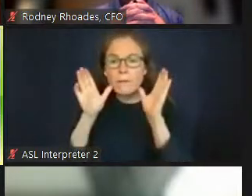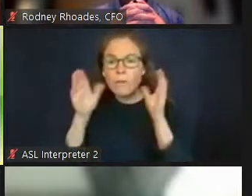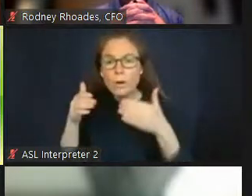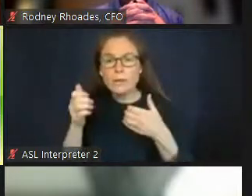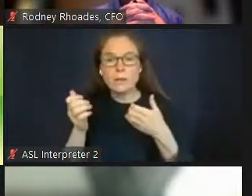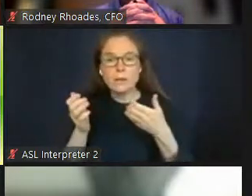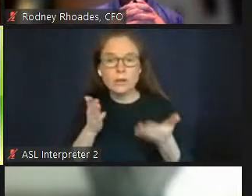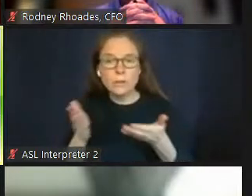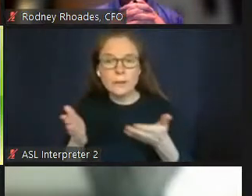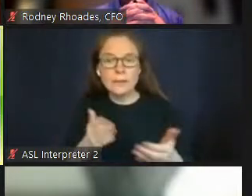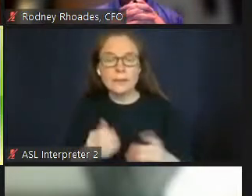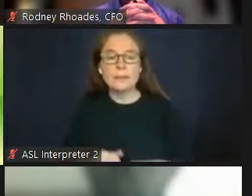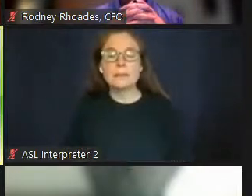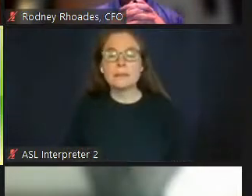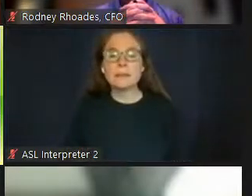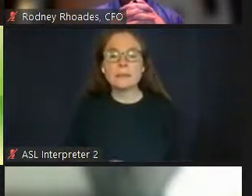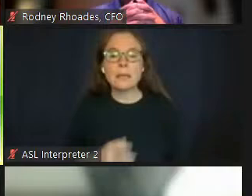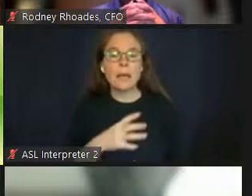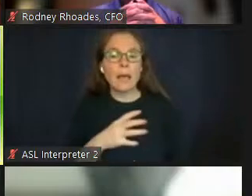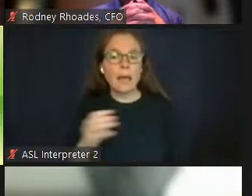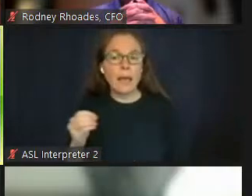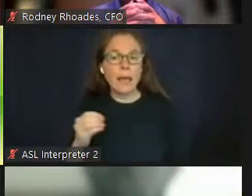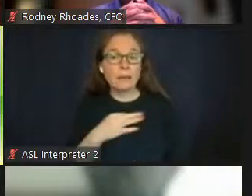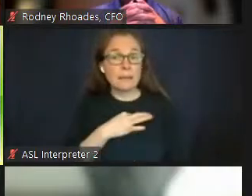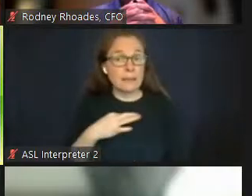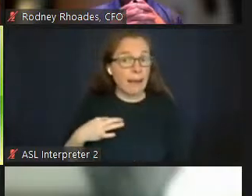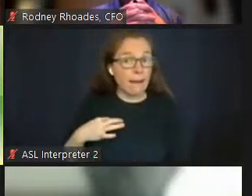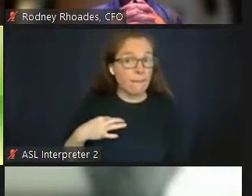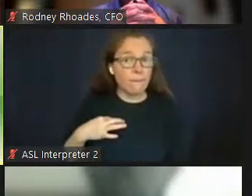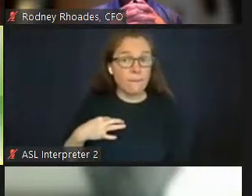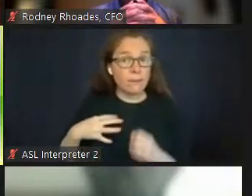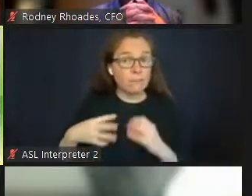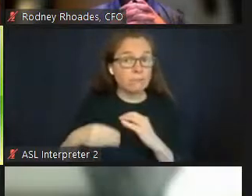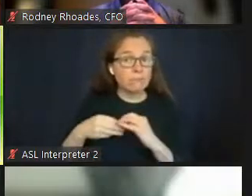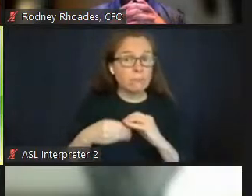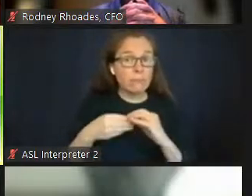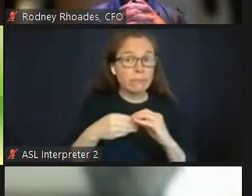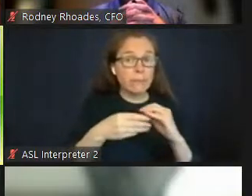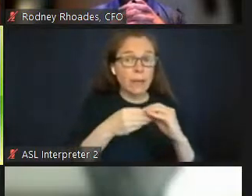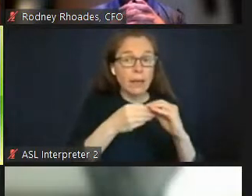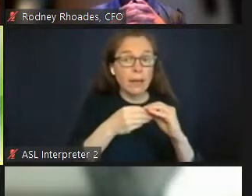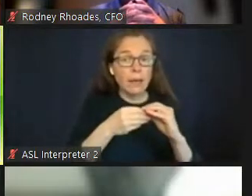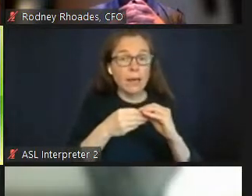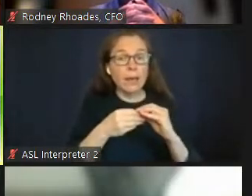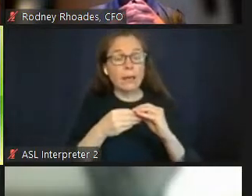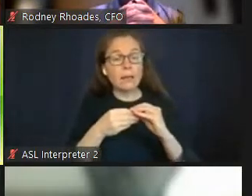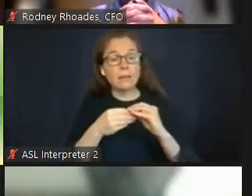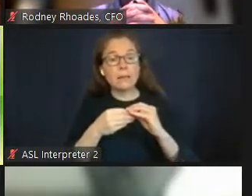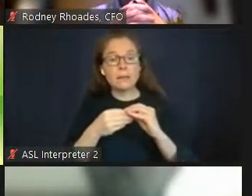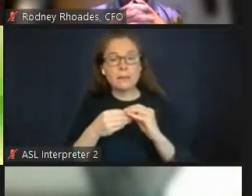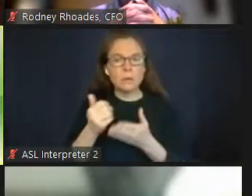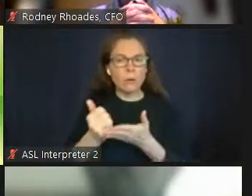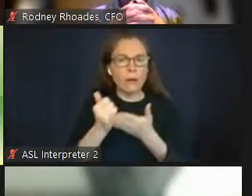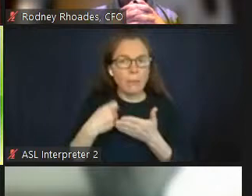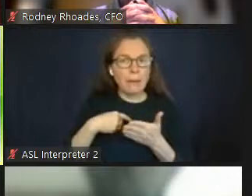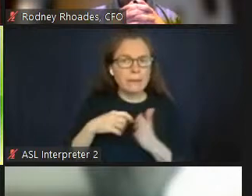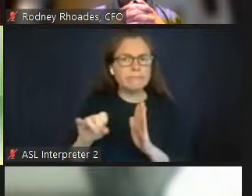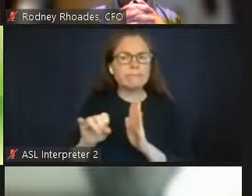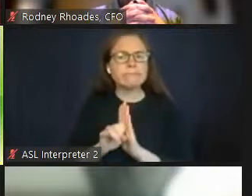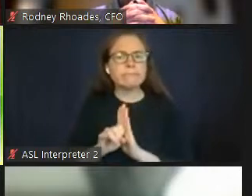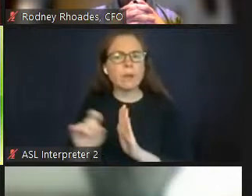building the capacity of our staff to identify inequity and to